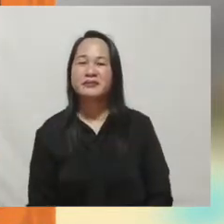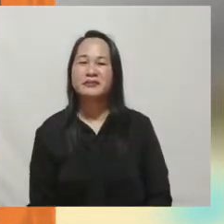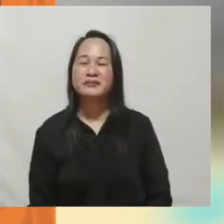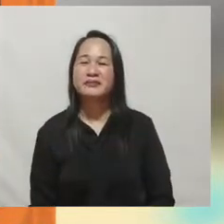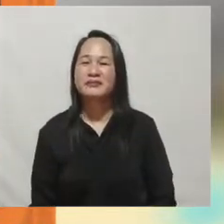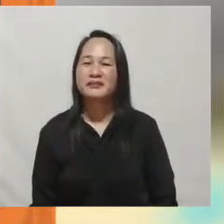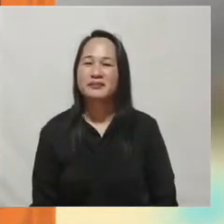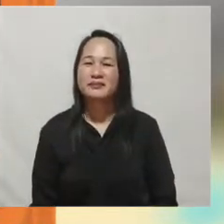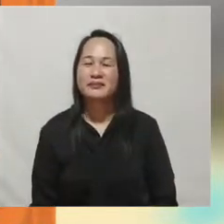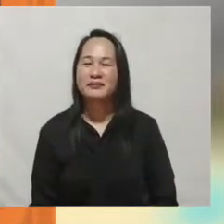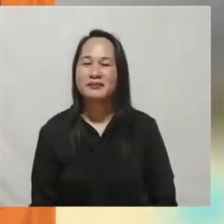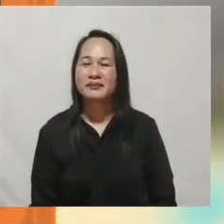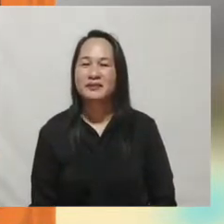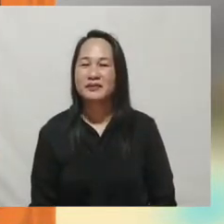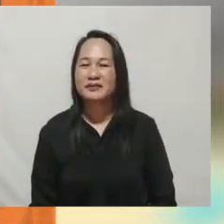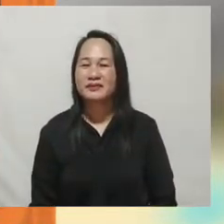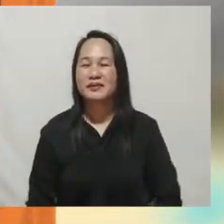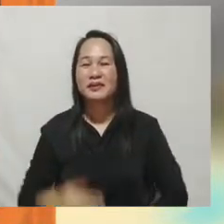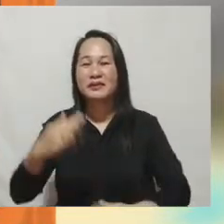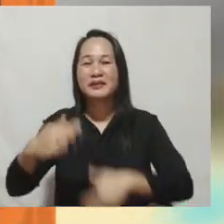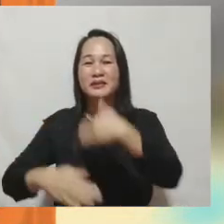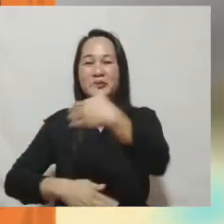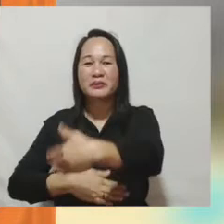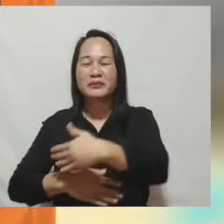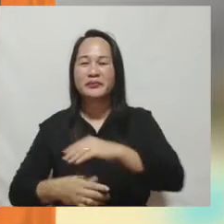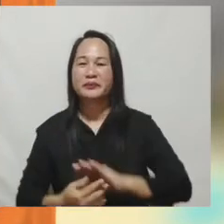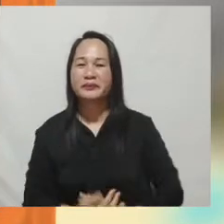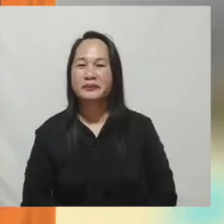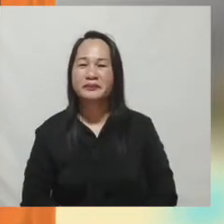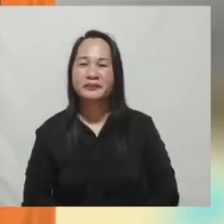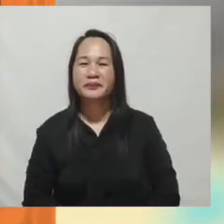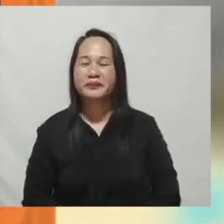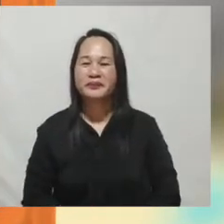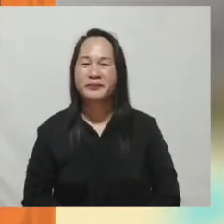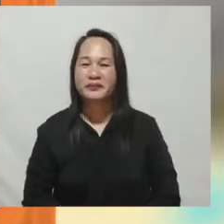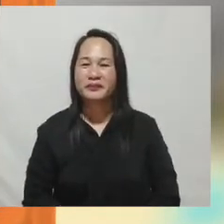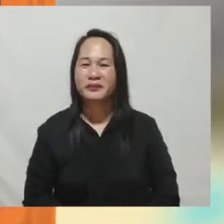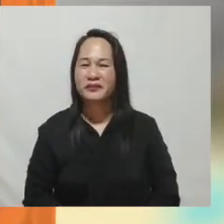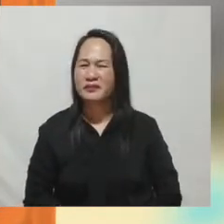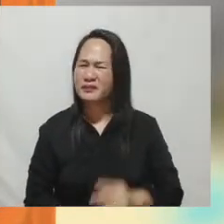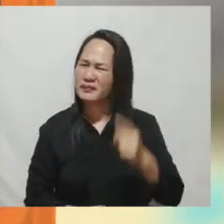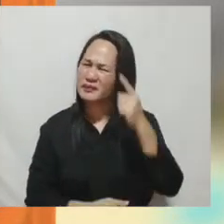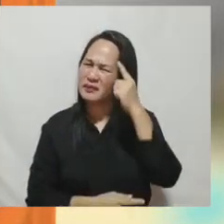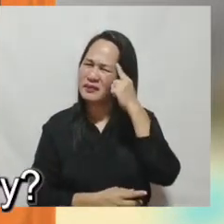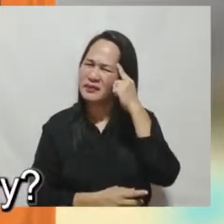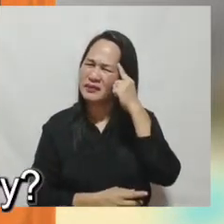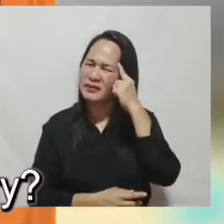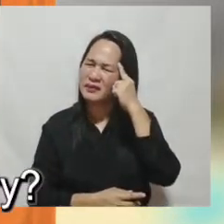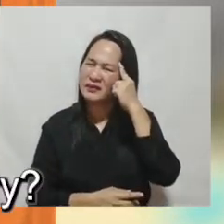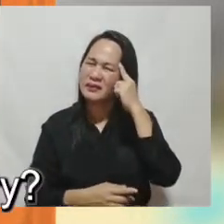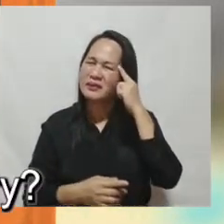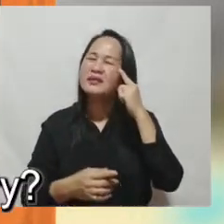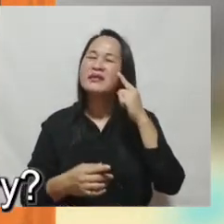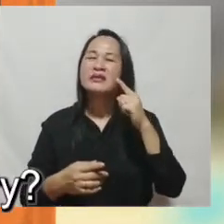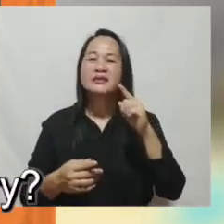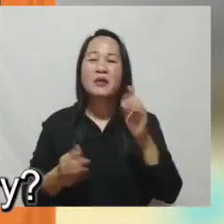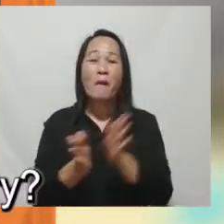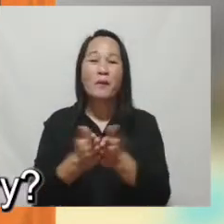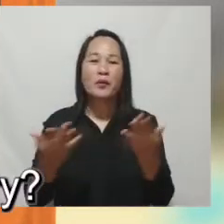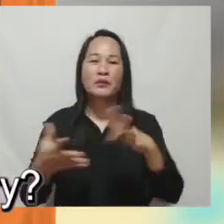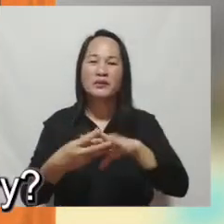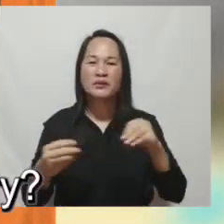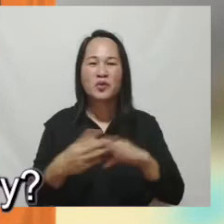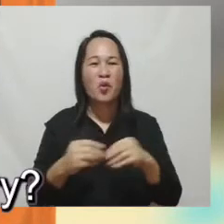How about this one? I think it's a storybook. What four-letter word